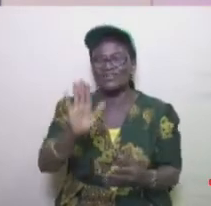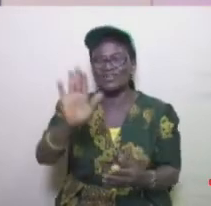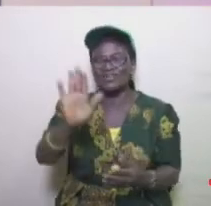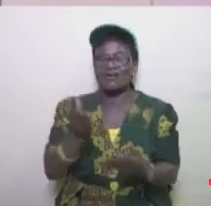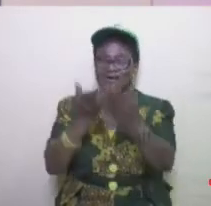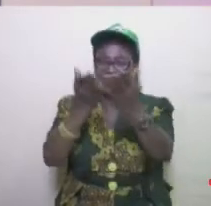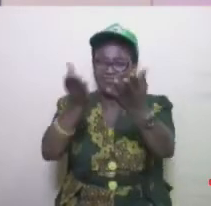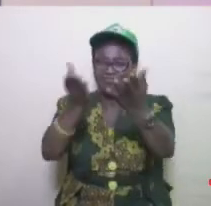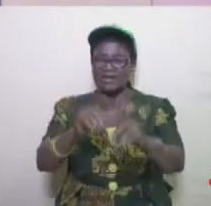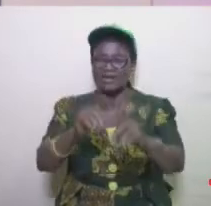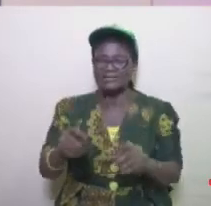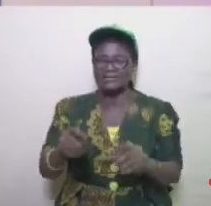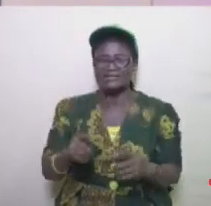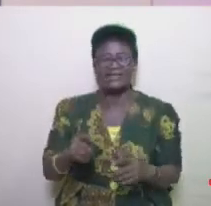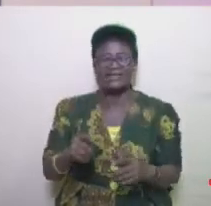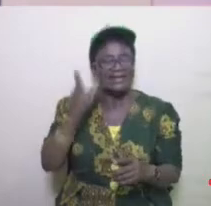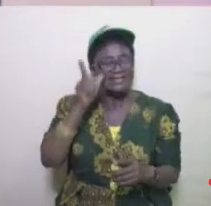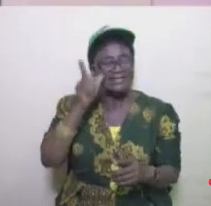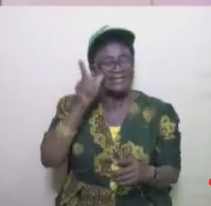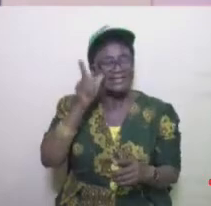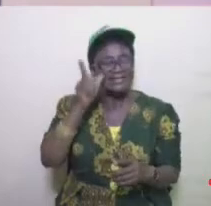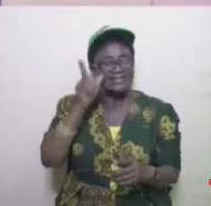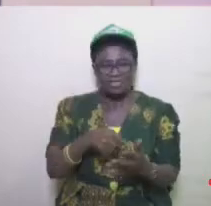this. They will put some things